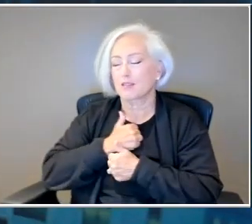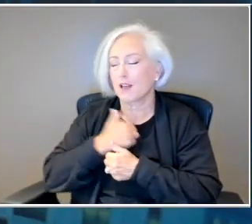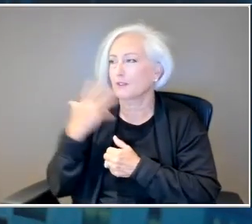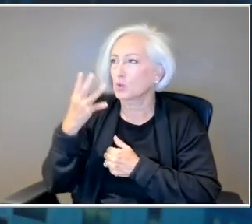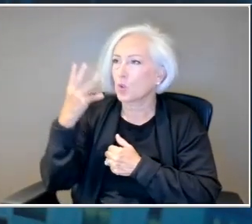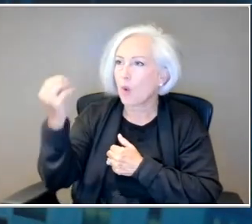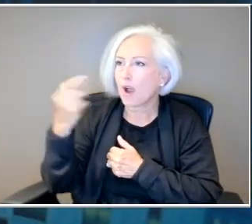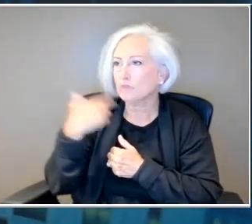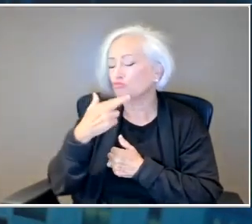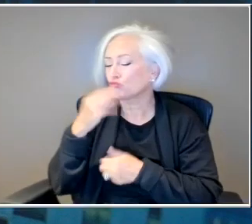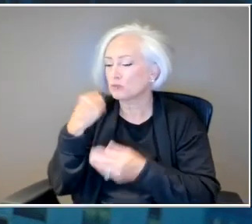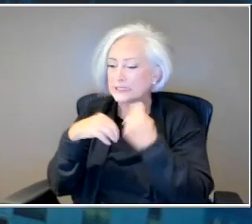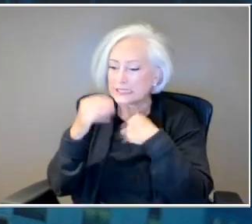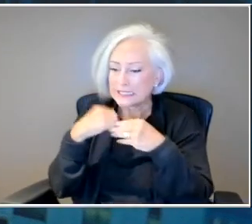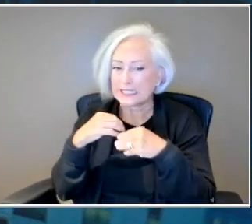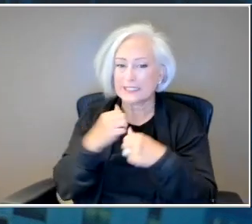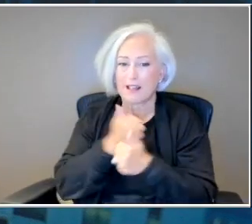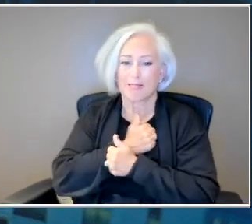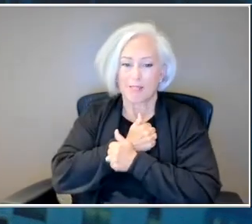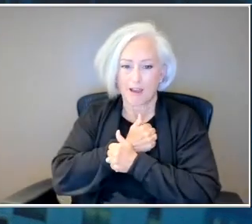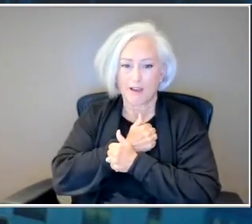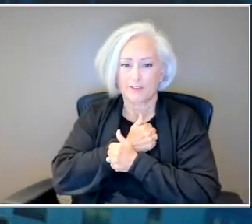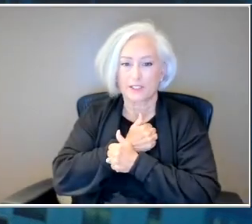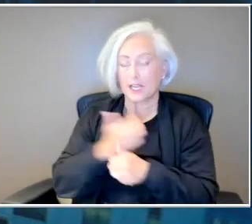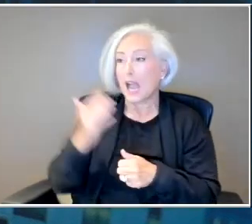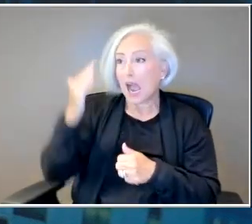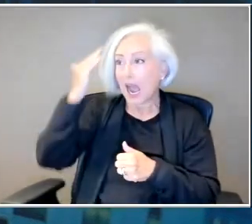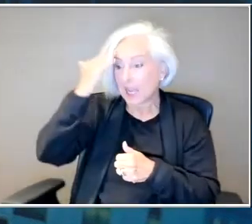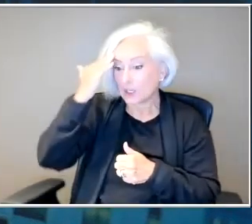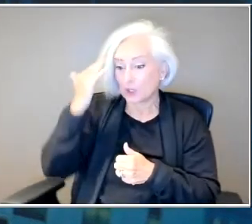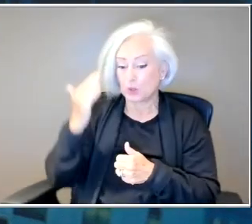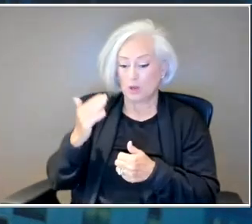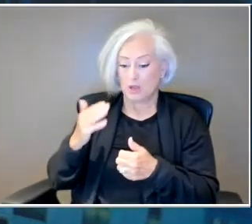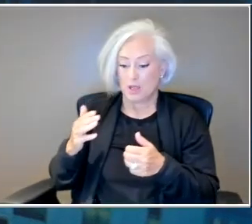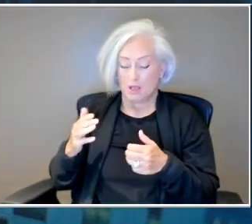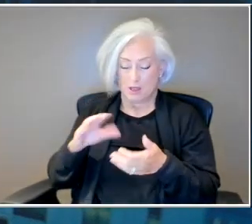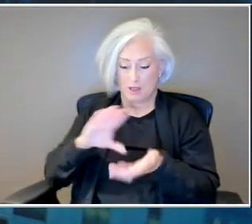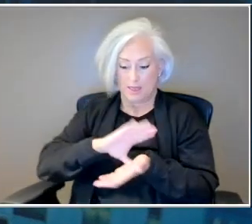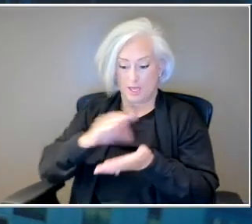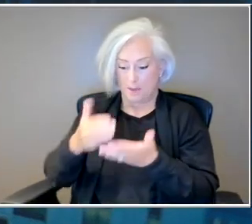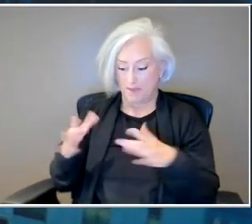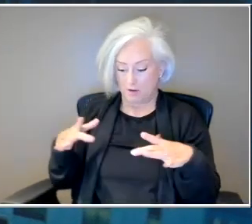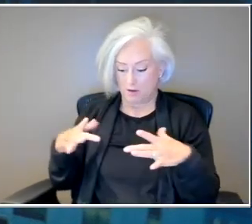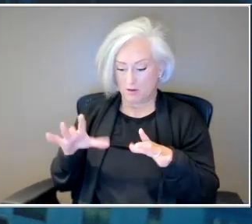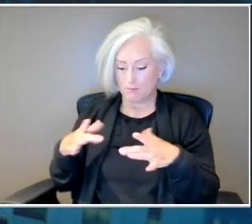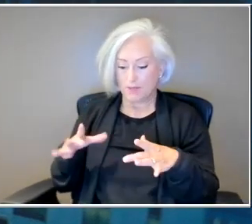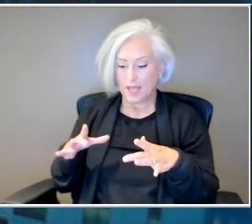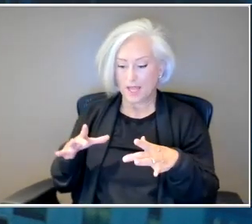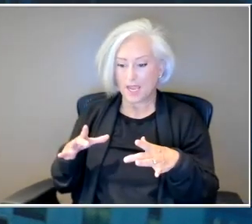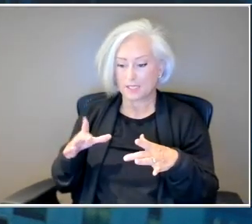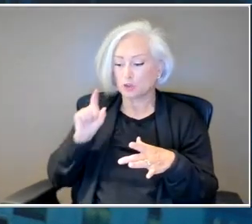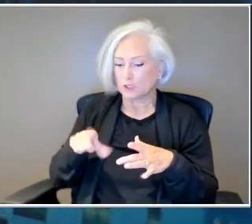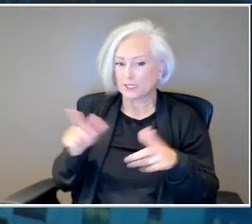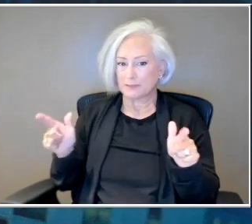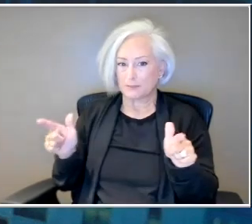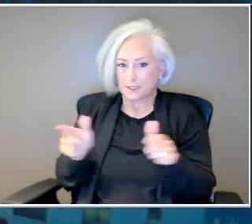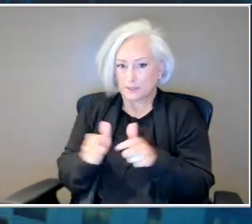more. I knew that the portion sizes were going to be smaller, but I was even surprised